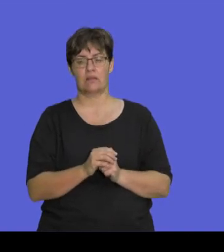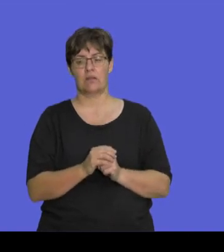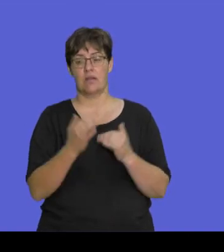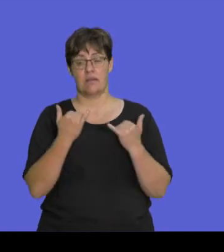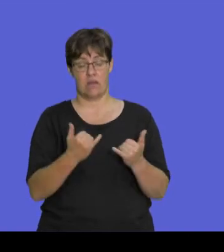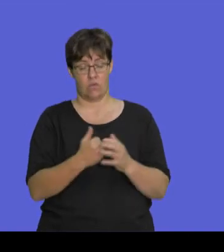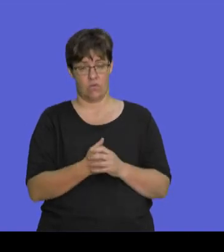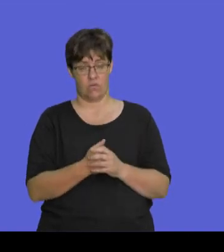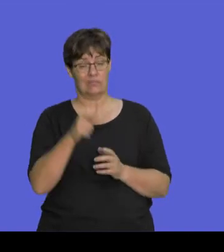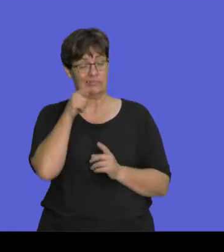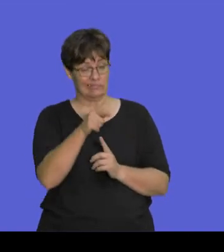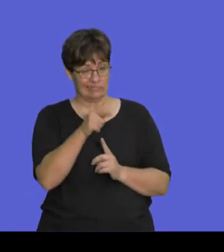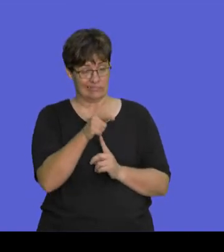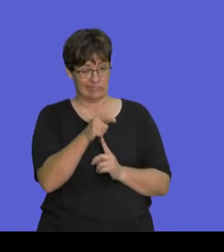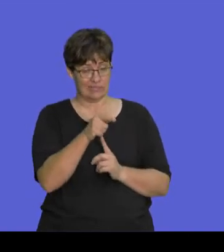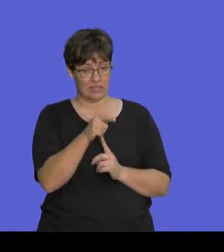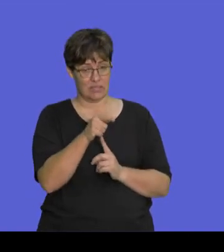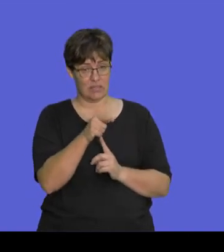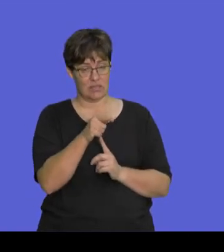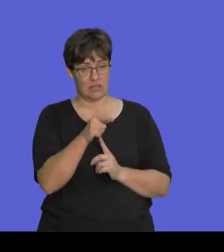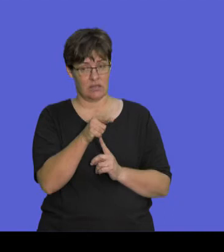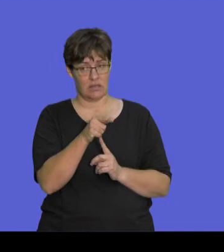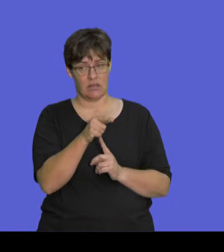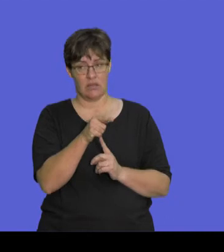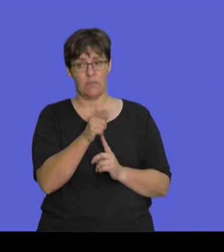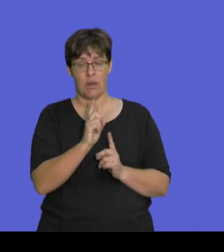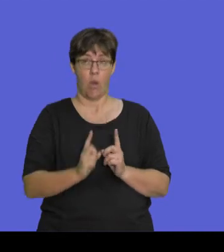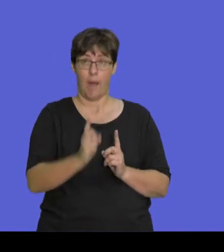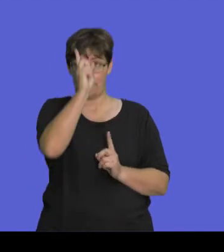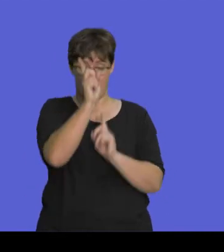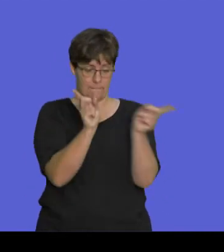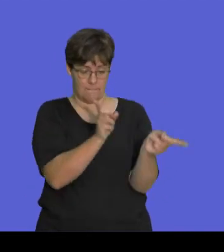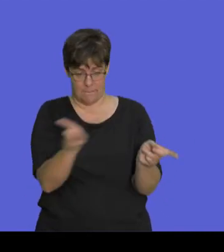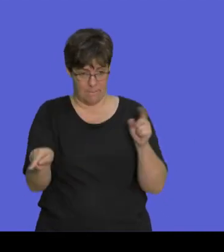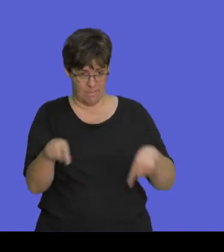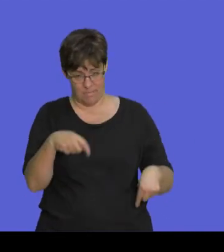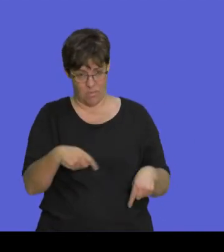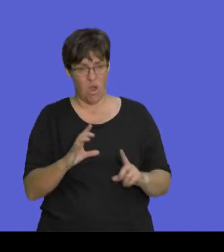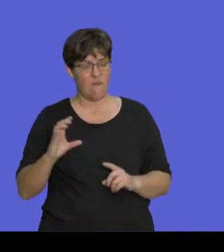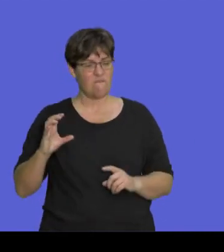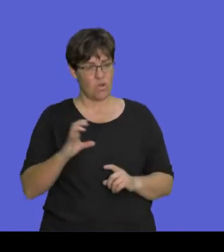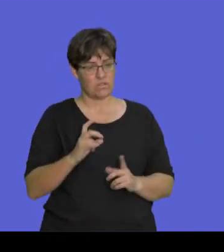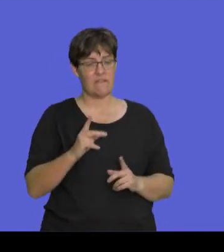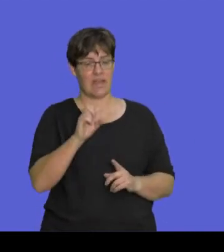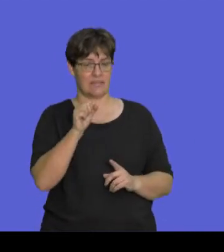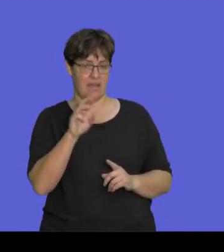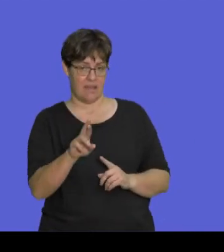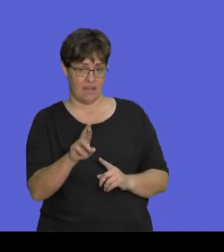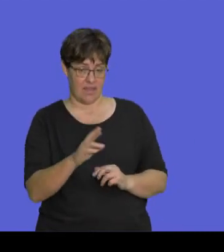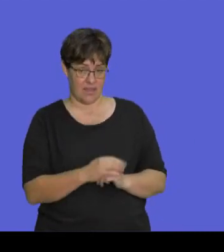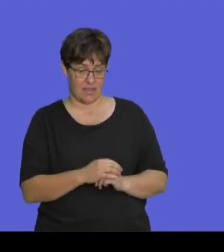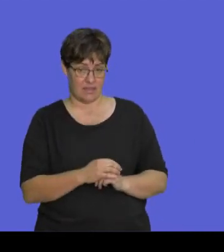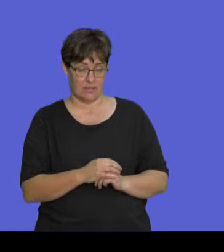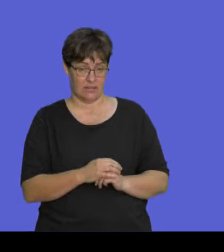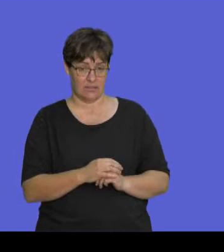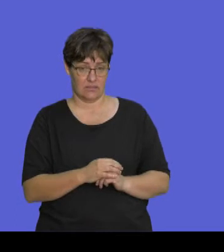electric field in this case is in that direction, okay, because the force is a vector, and so is the